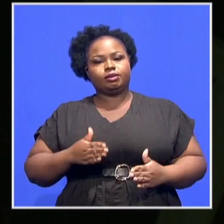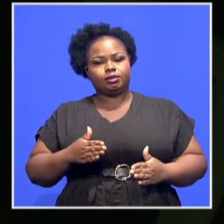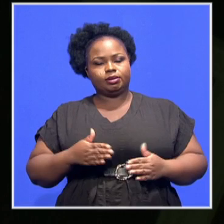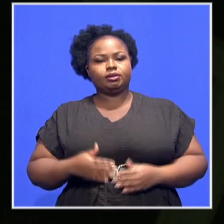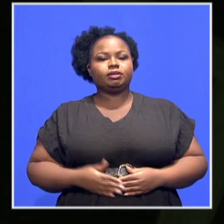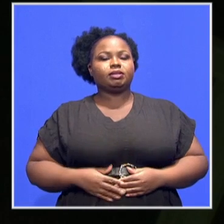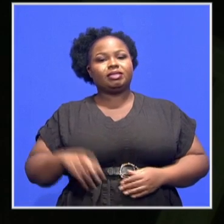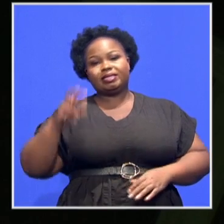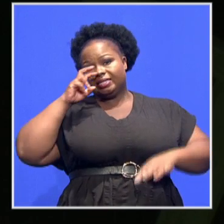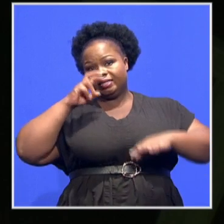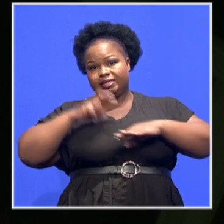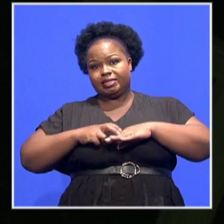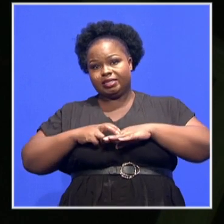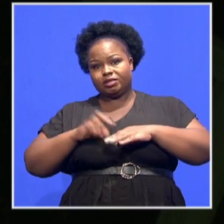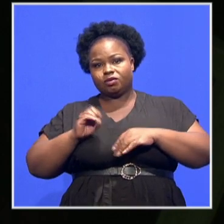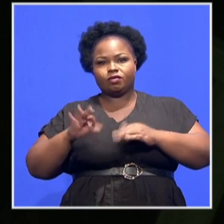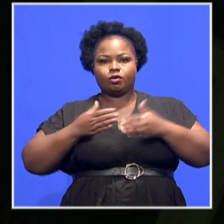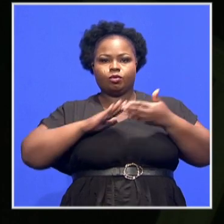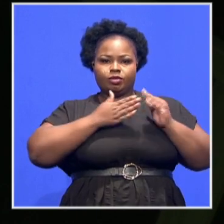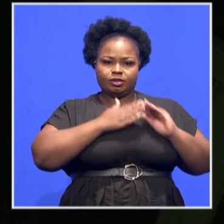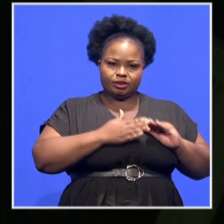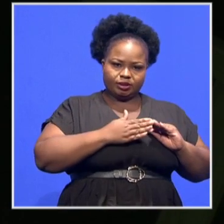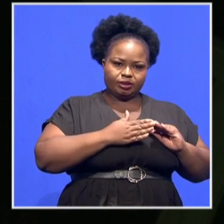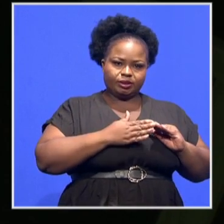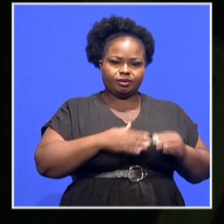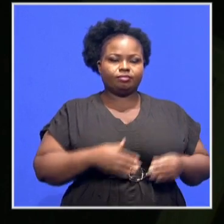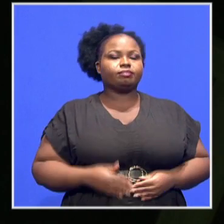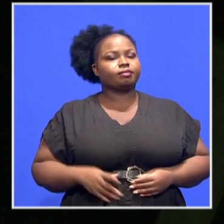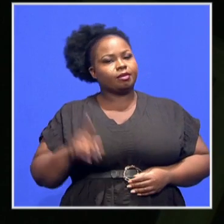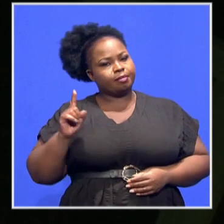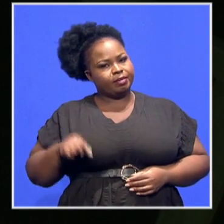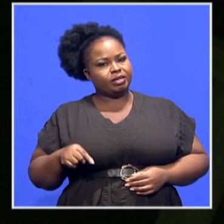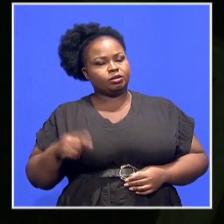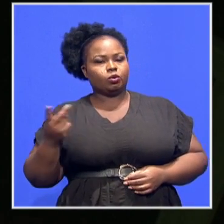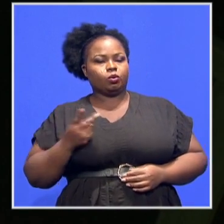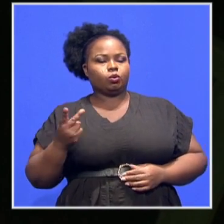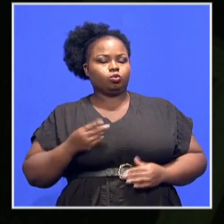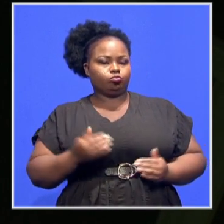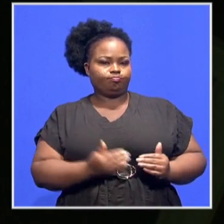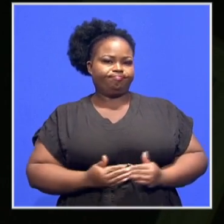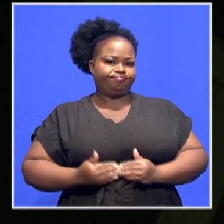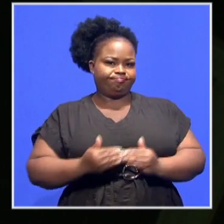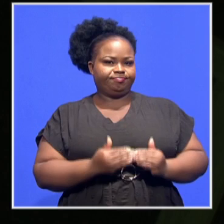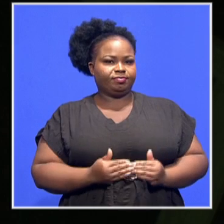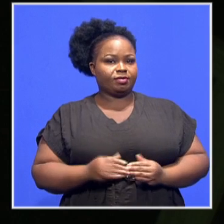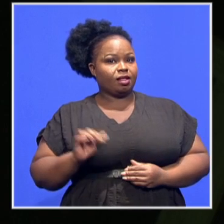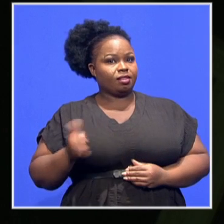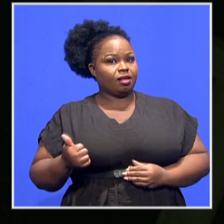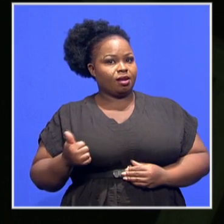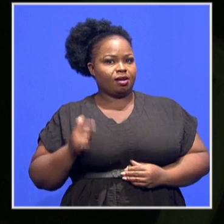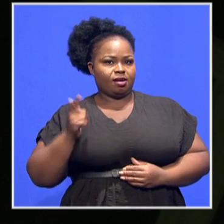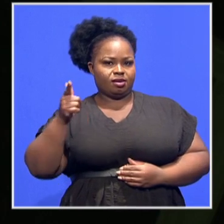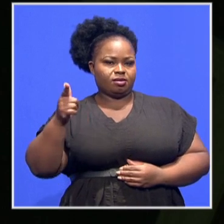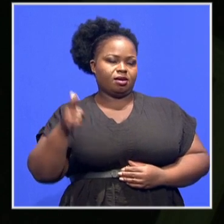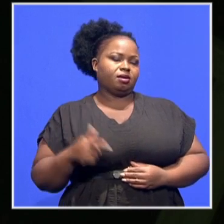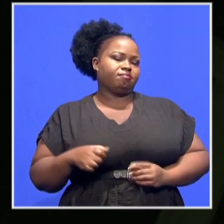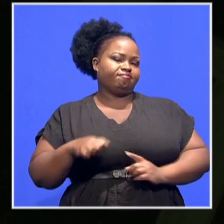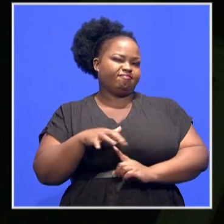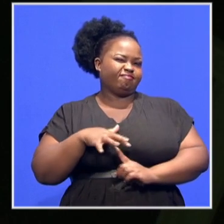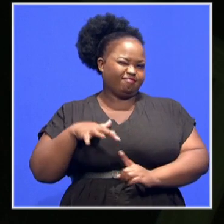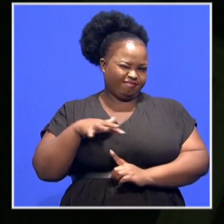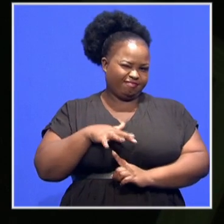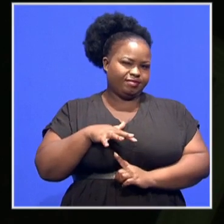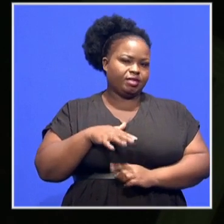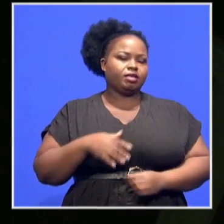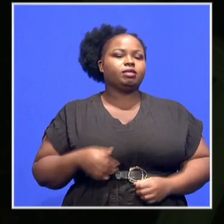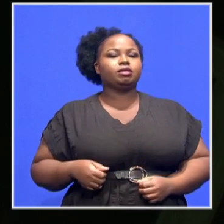the needs of the communities are also looked after. And in the end, the environmental